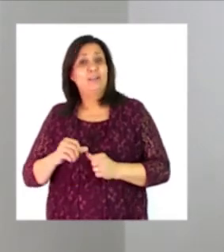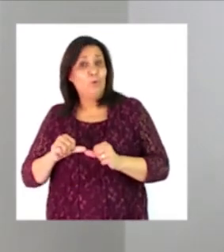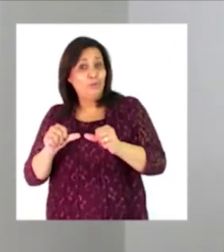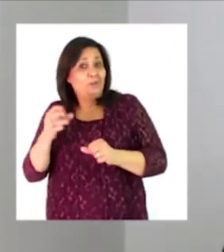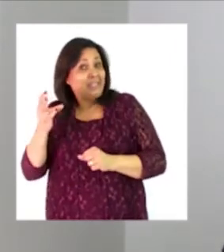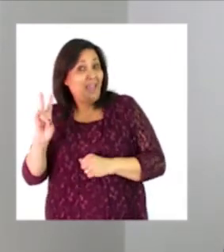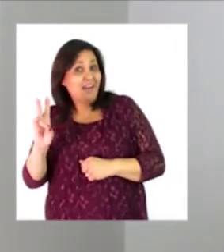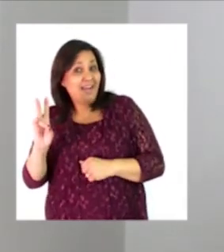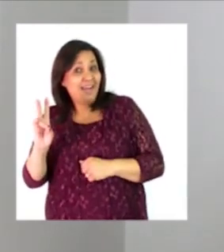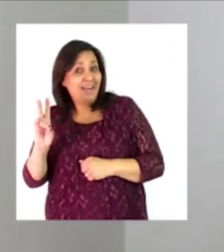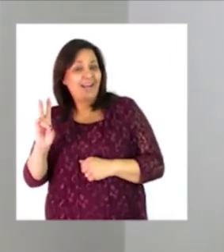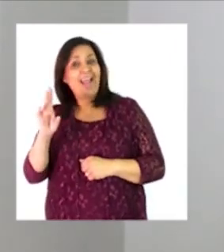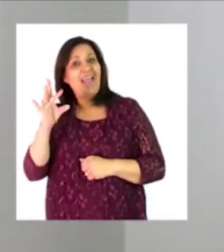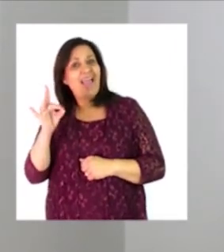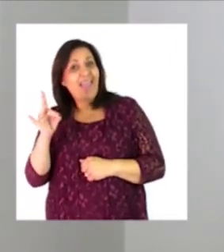7,